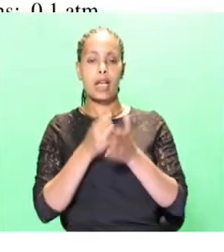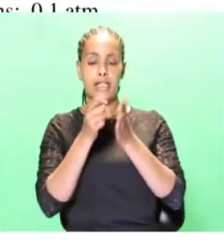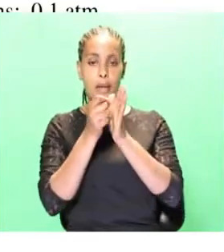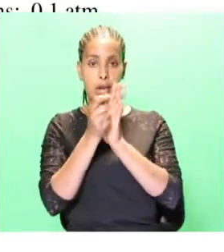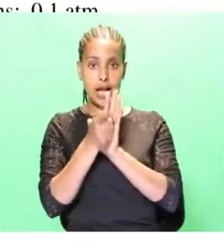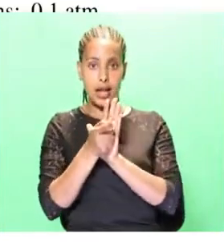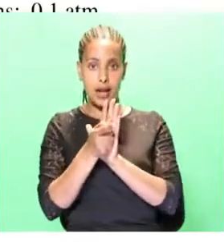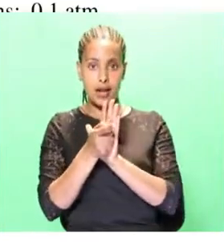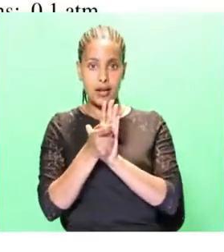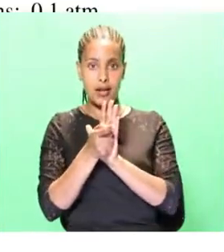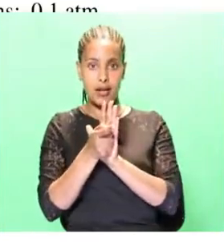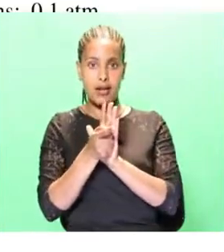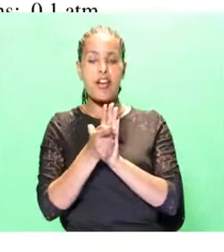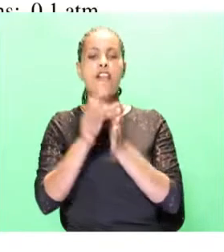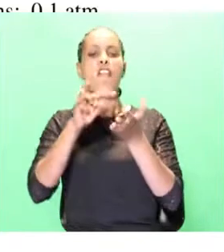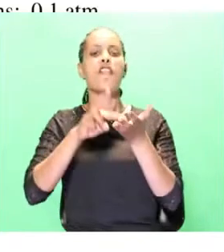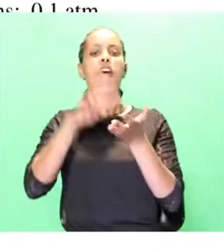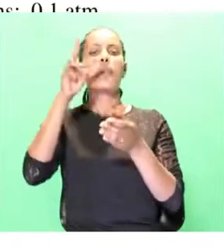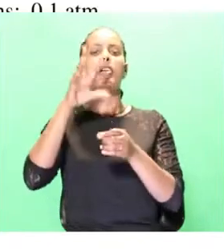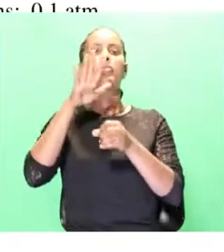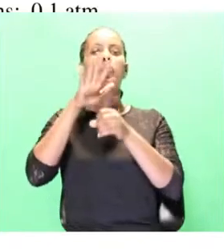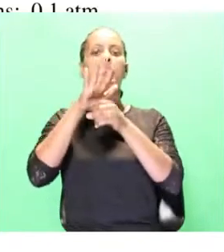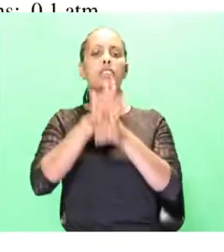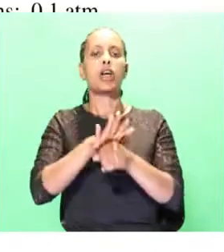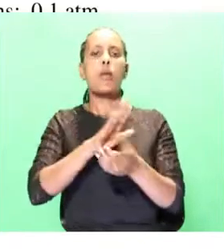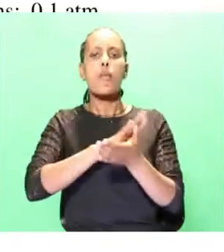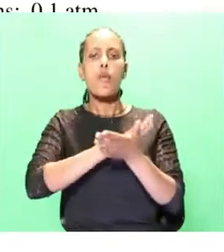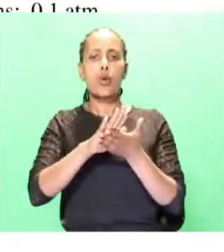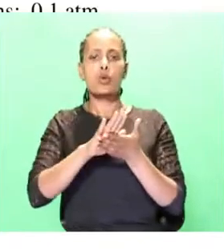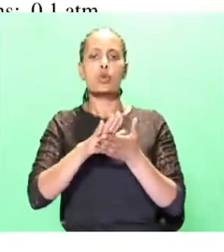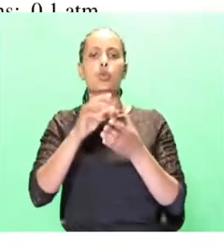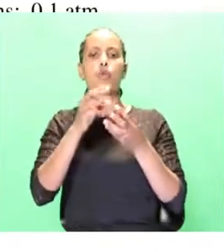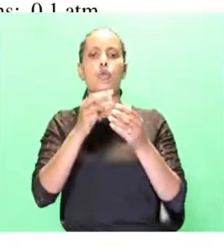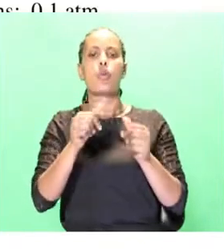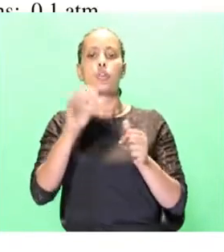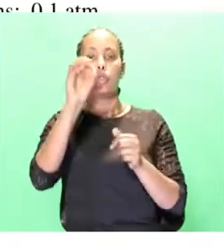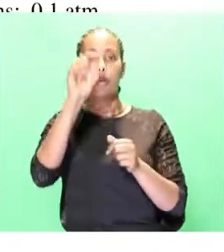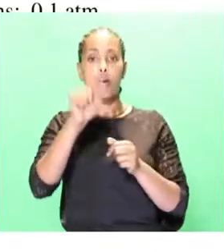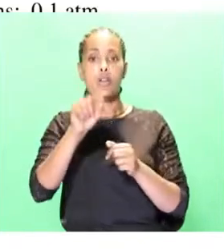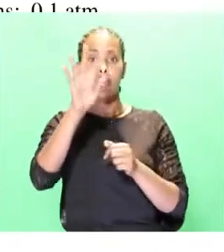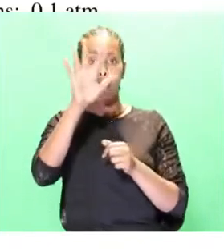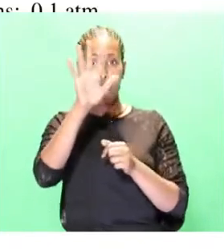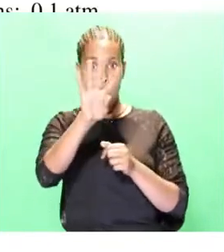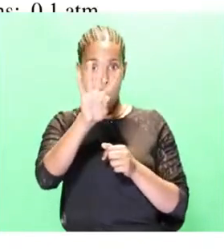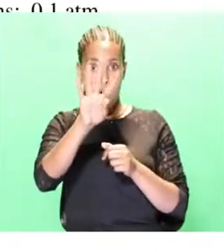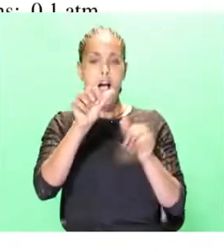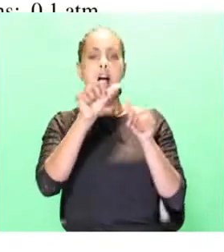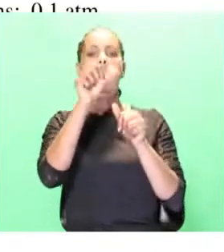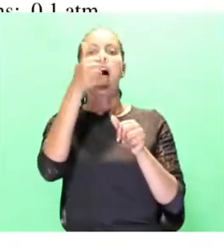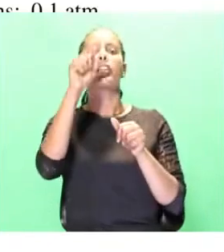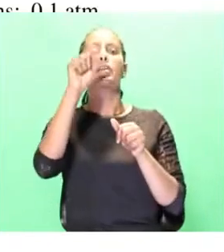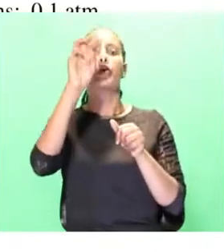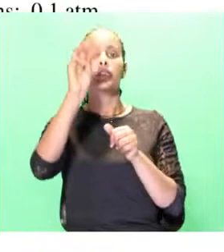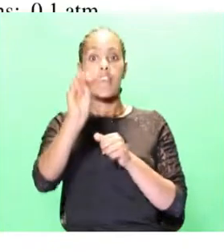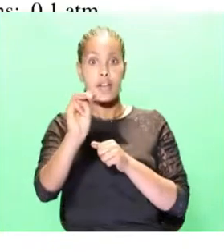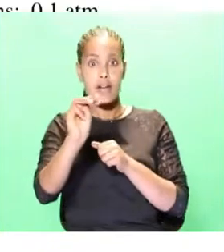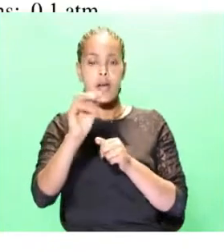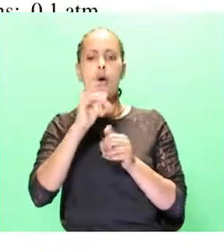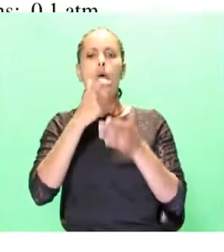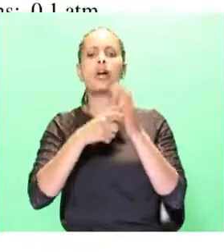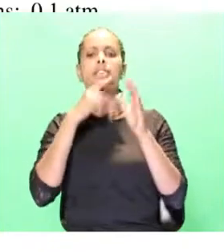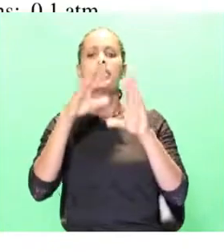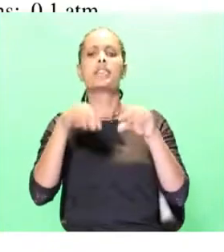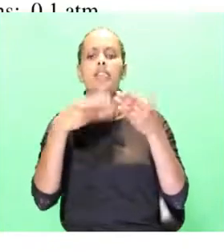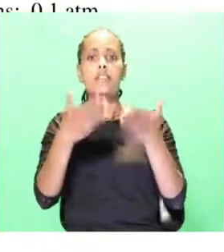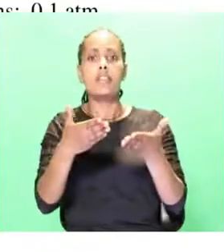Example, the vapor pressure of a pure solvent is 0.4 atmosphere. What is given?